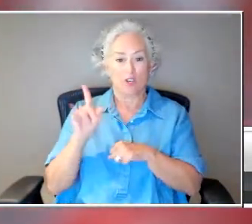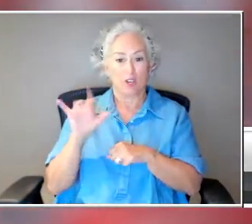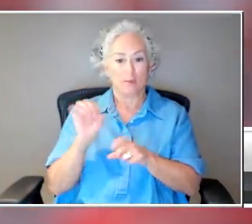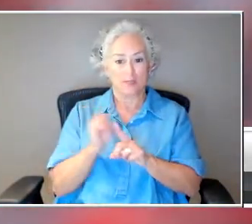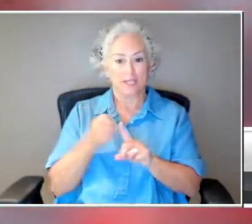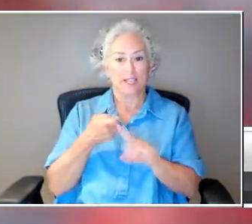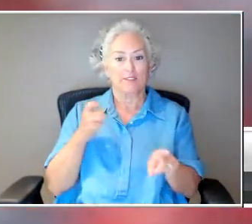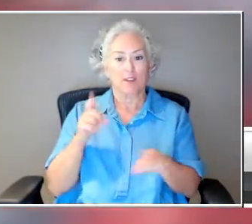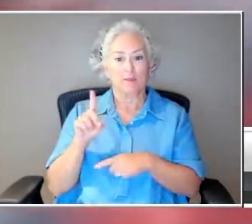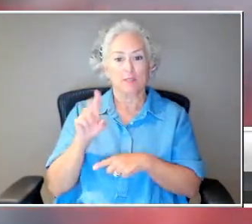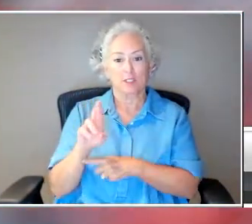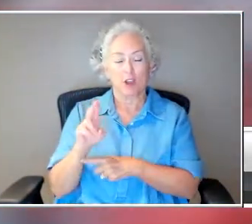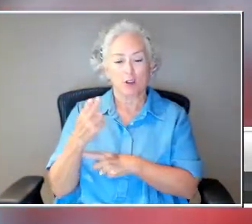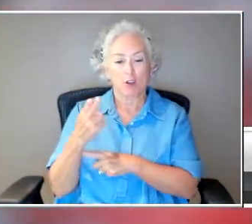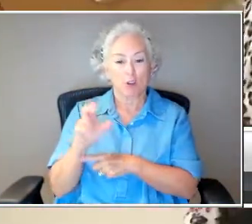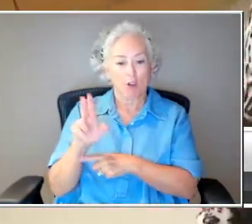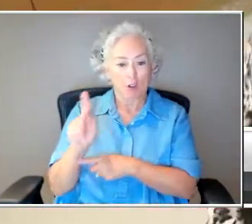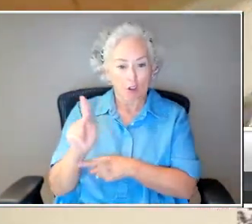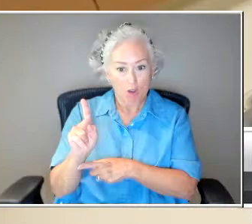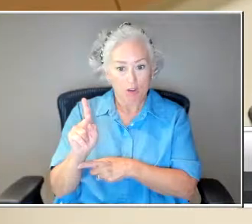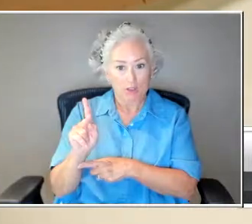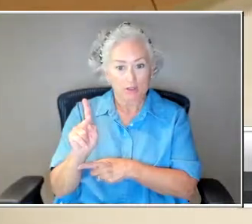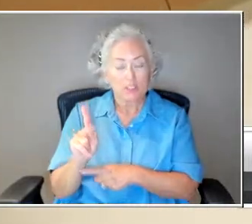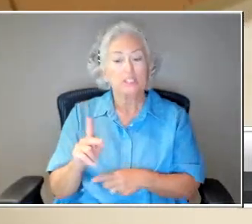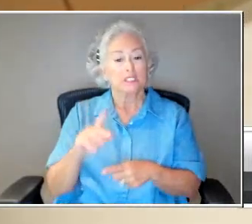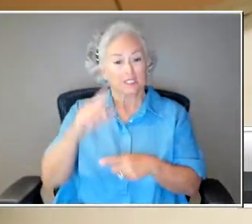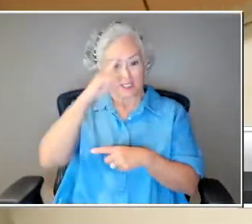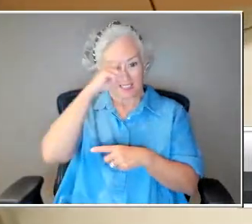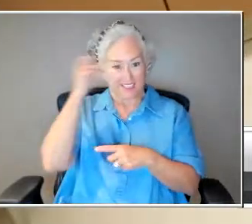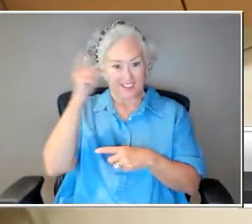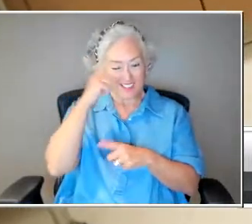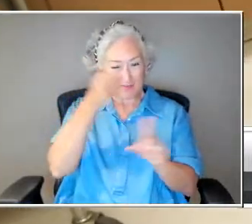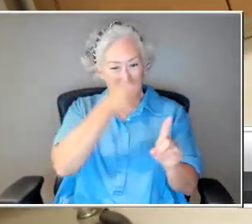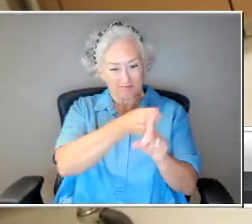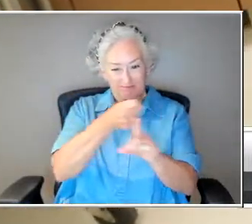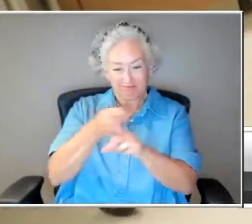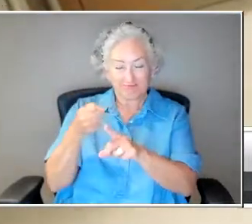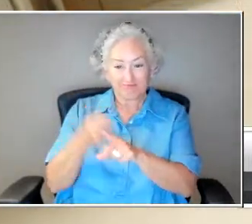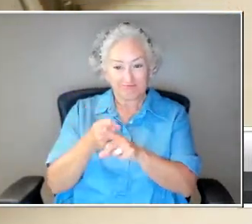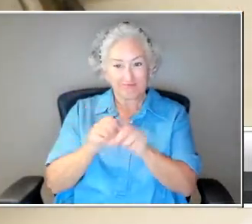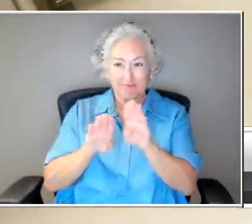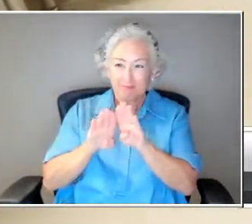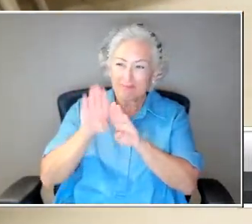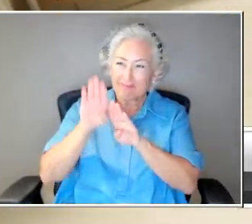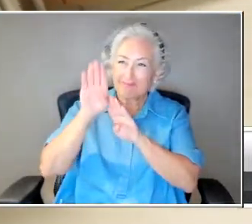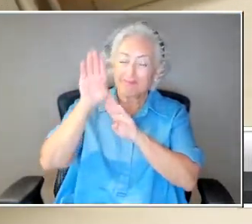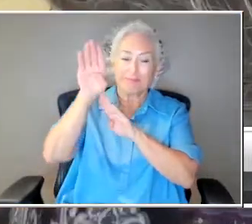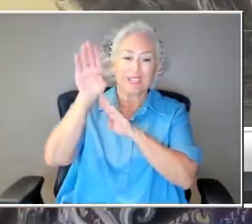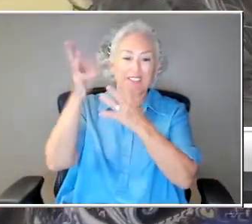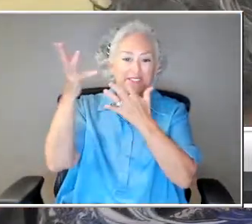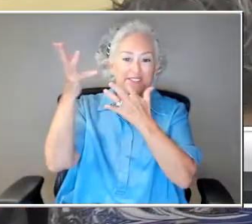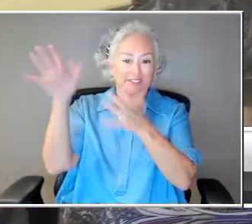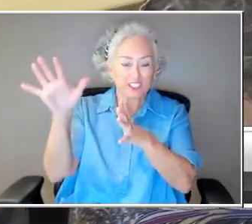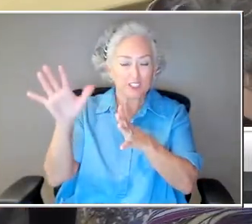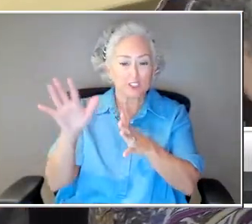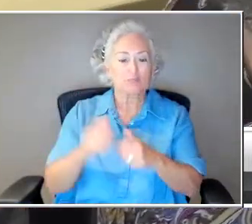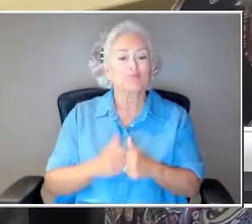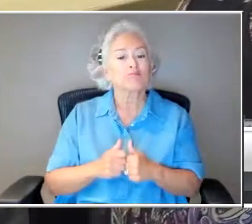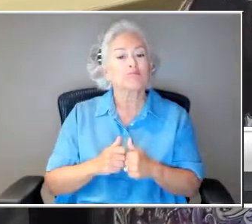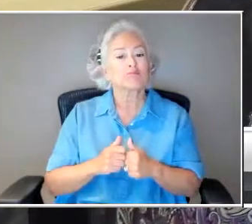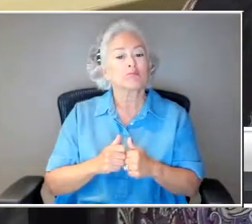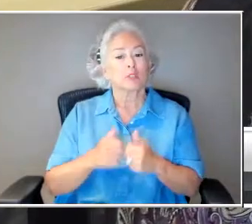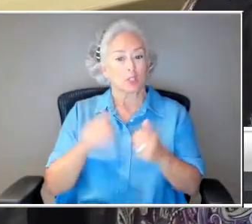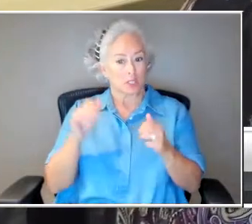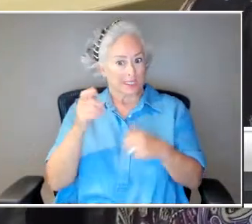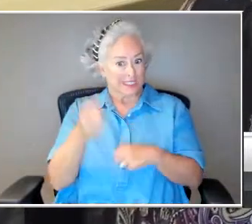the summer wave finally at its peak? And with new vaccines coming soon, we ask if it makes sense to delay the shot if you've recently